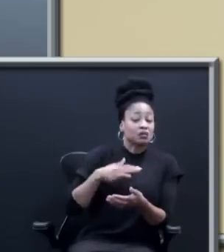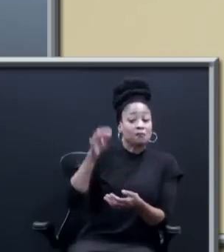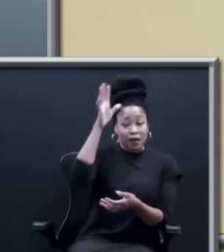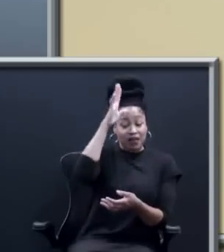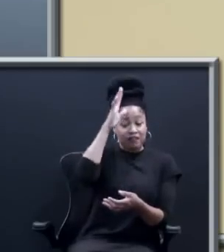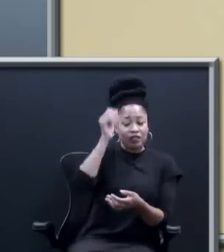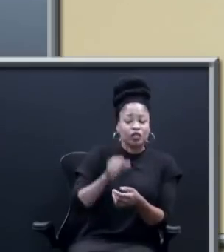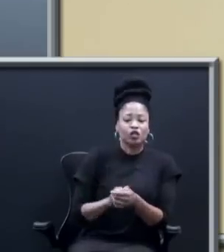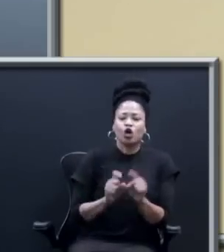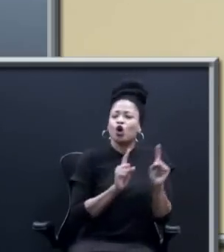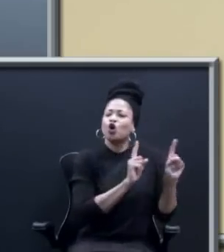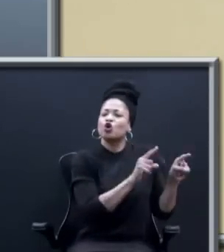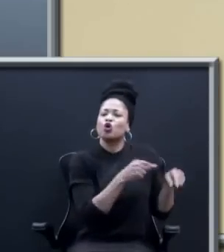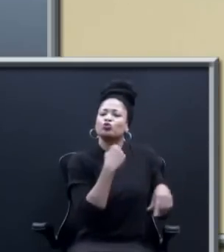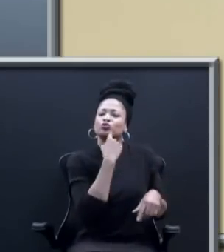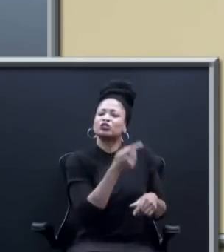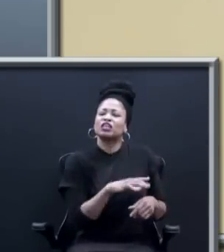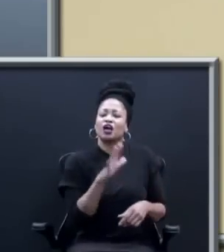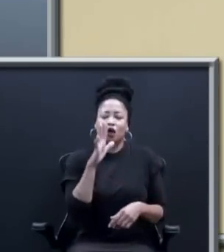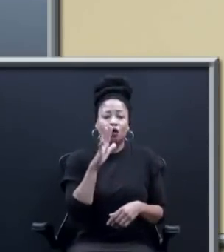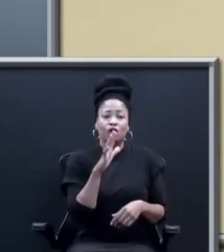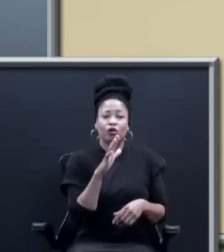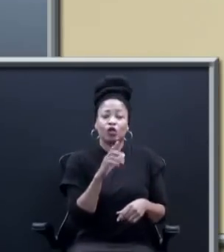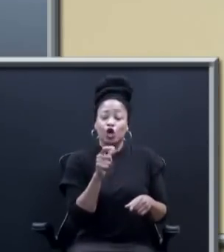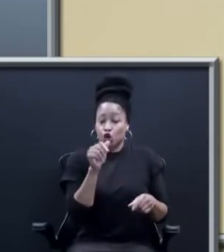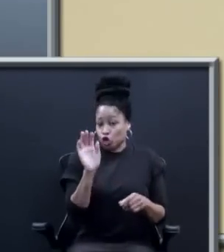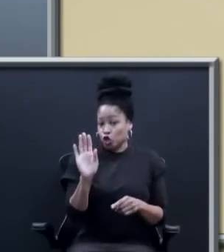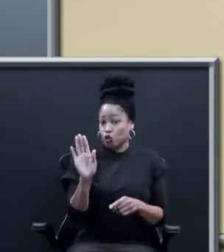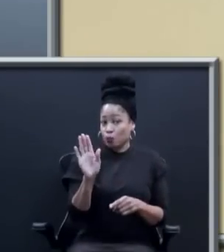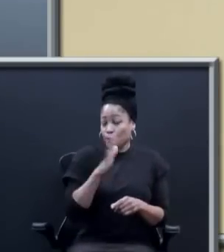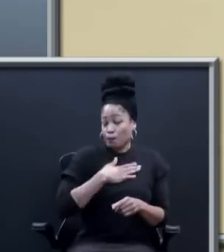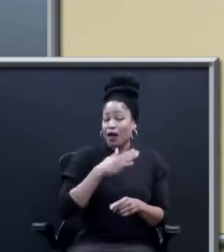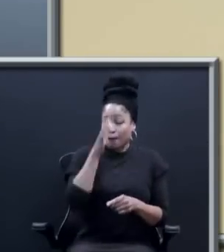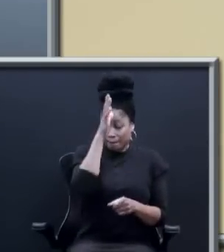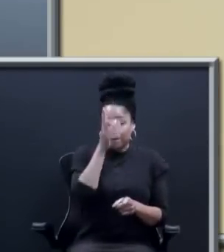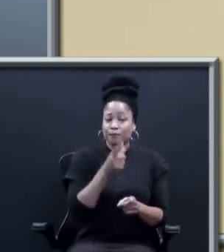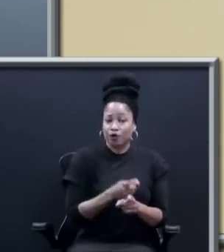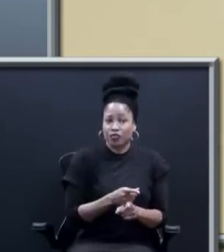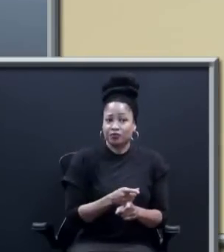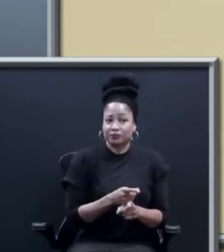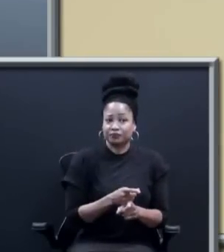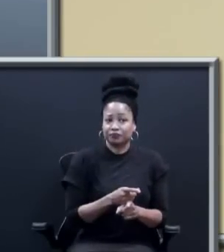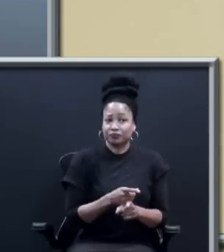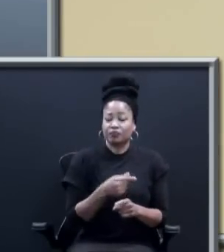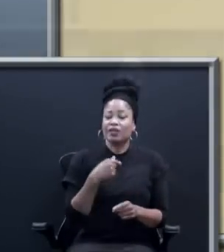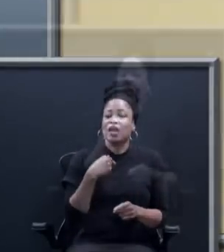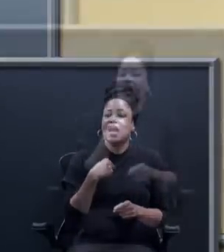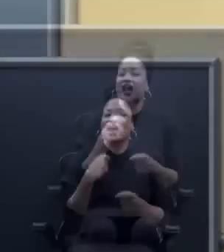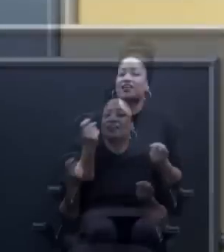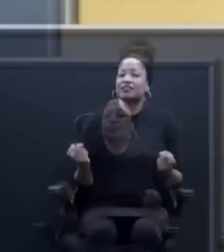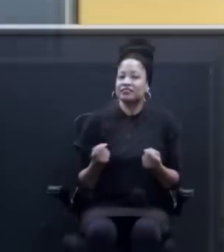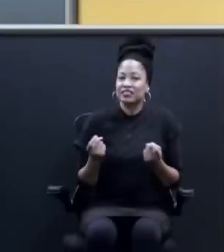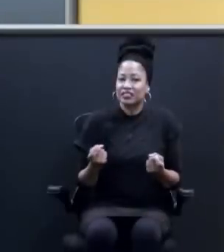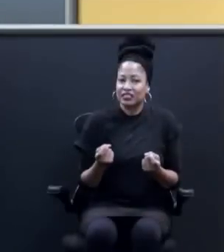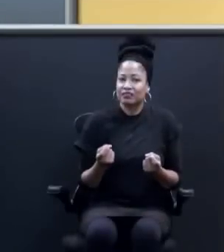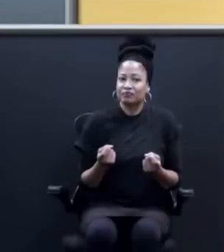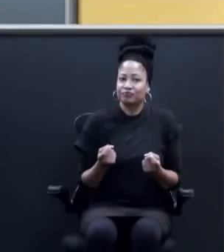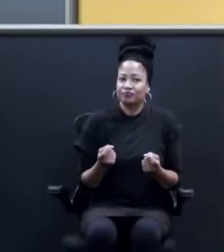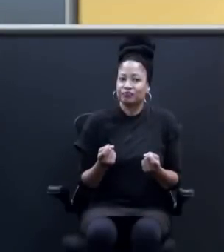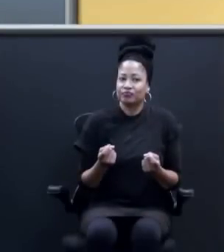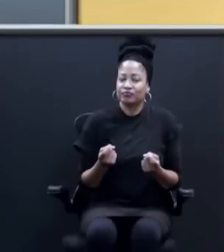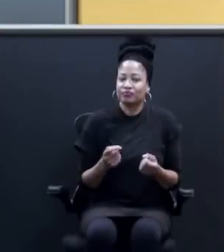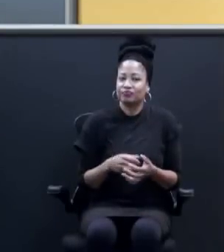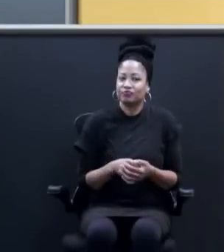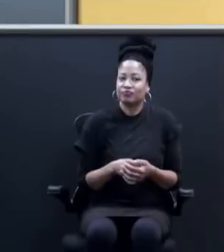them, I ascend unto my Father and your Father, and to my God and your God. Now, when she realized who he